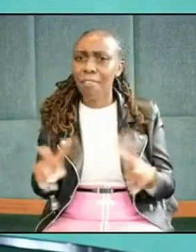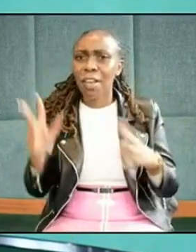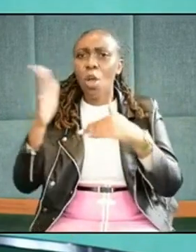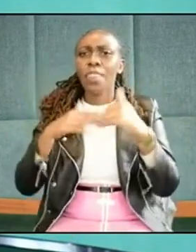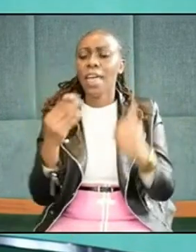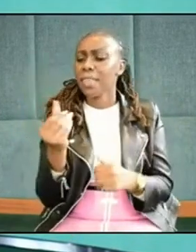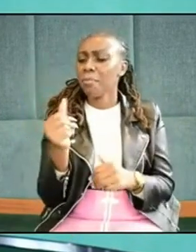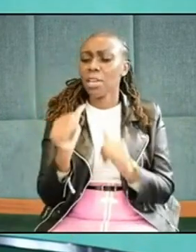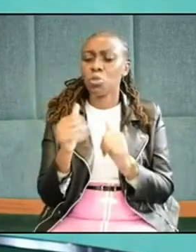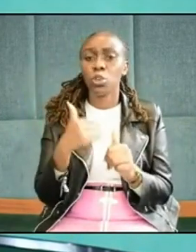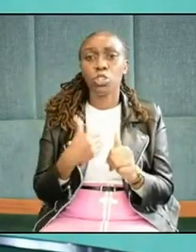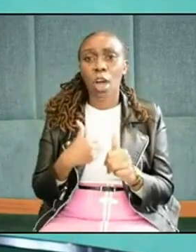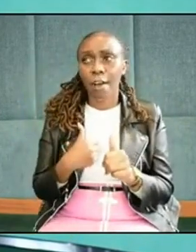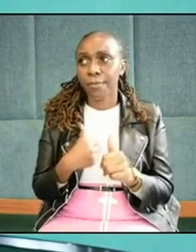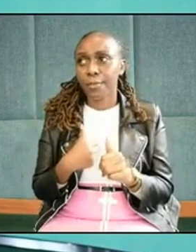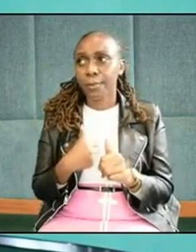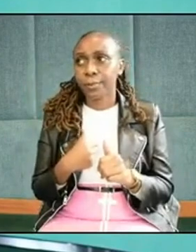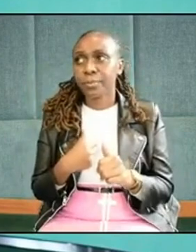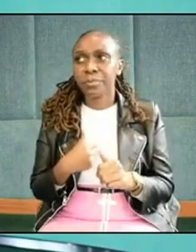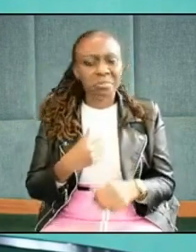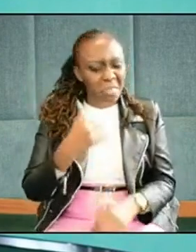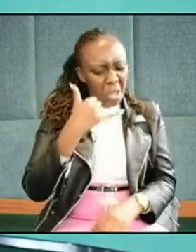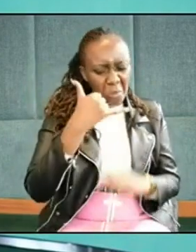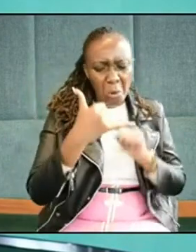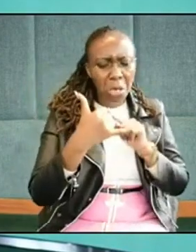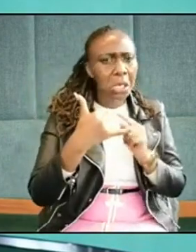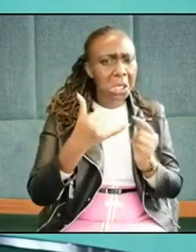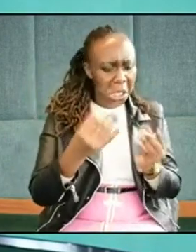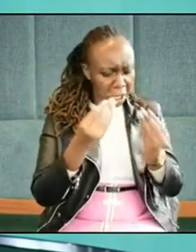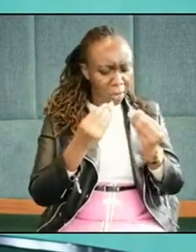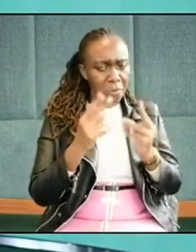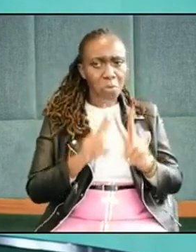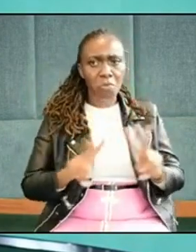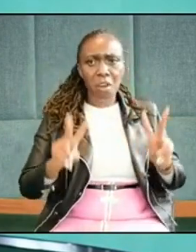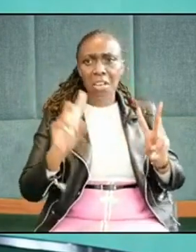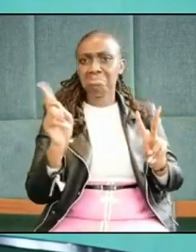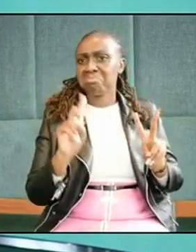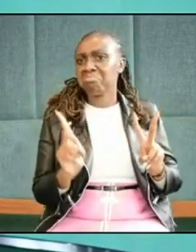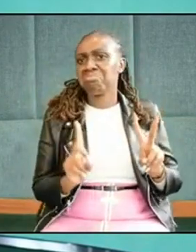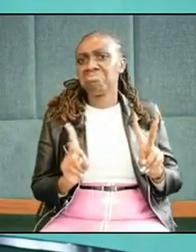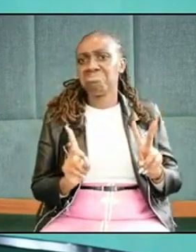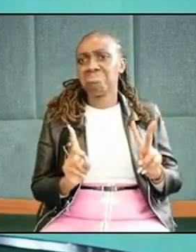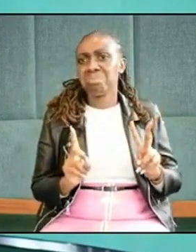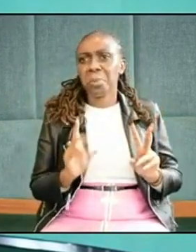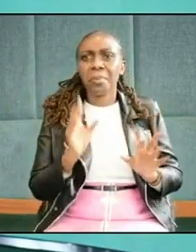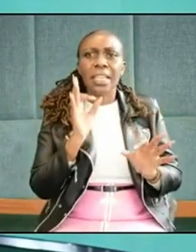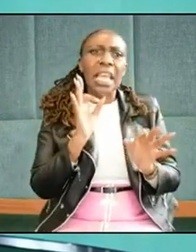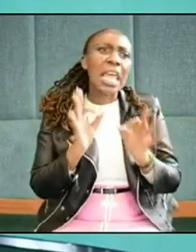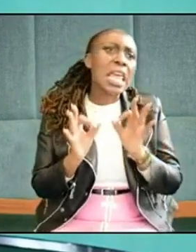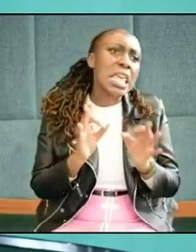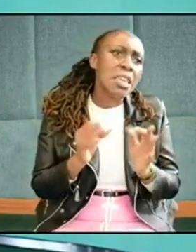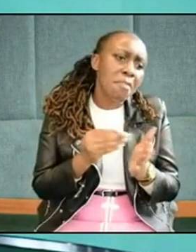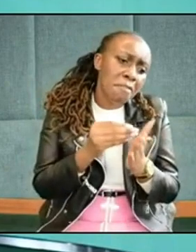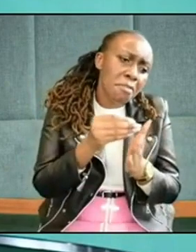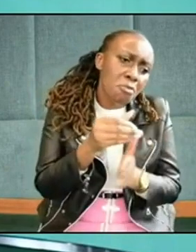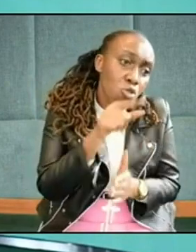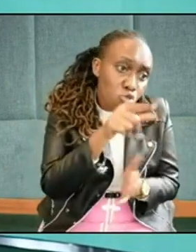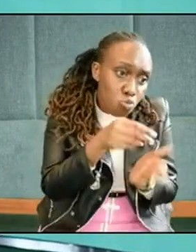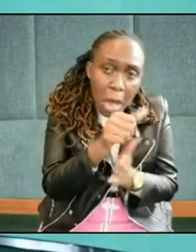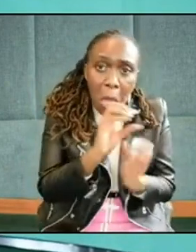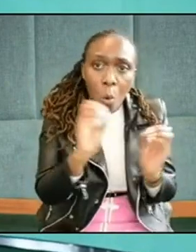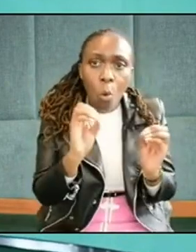that you have. A cell phone does not give you value. If you didn't buy it, no one would know that it's